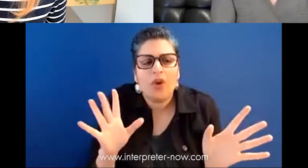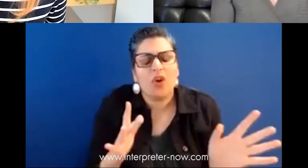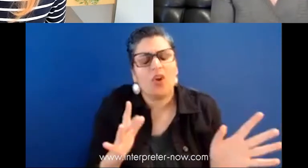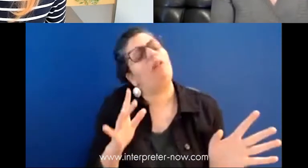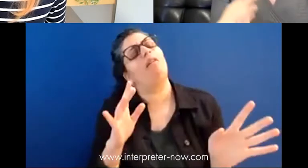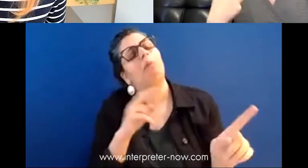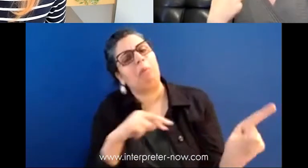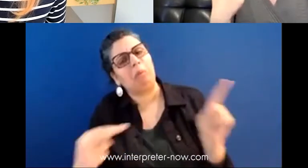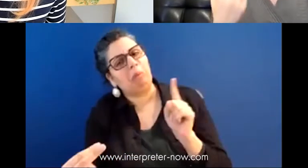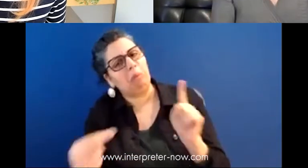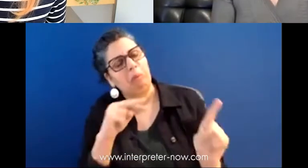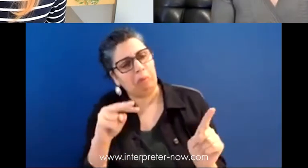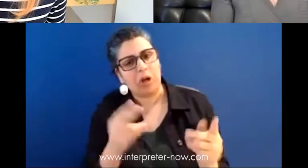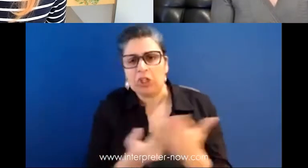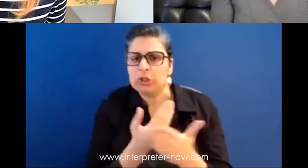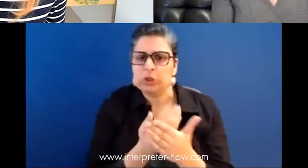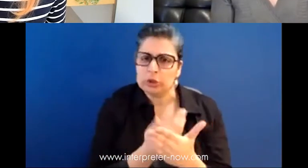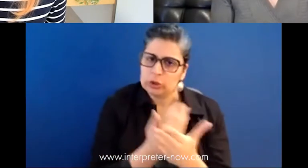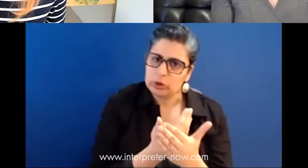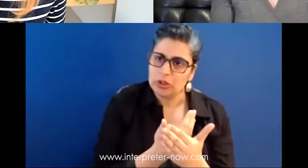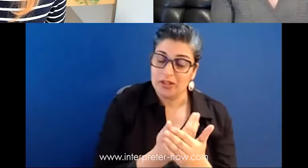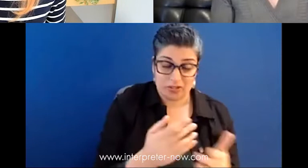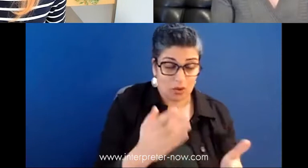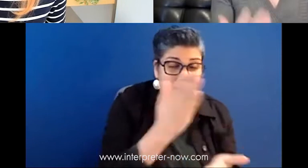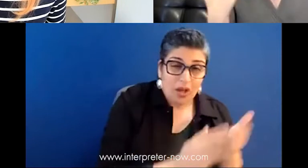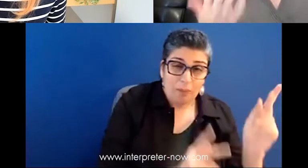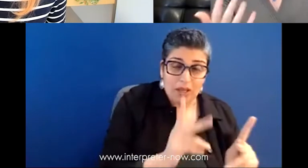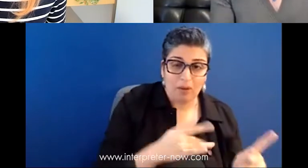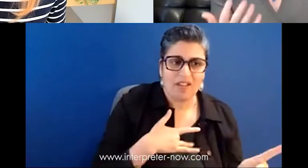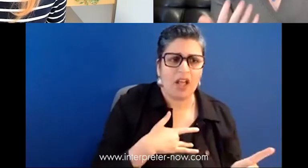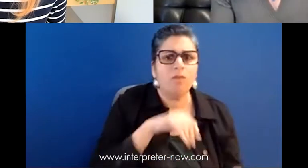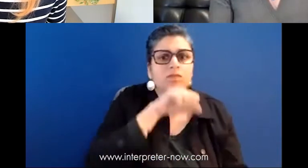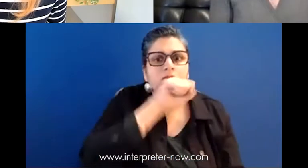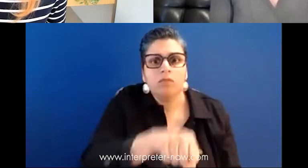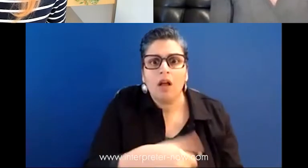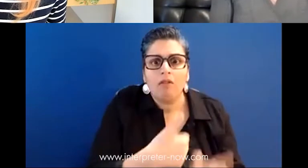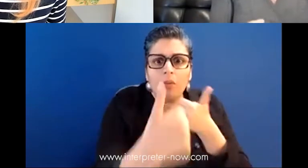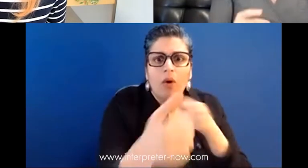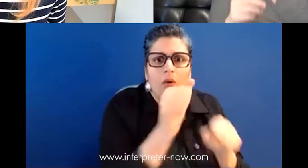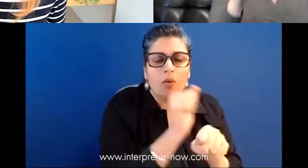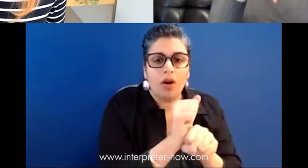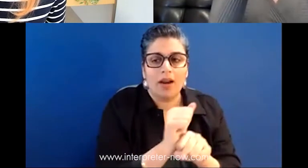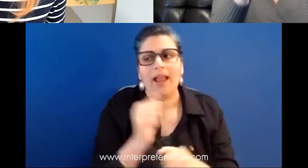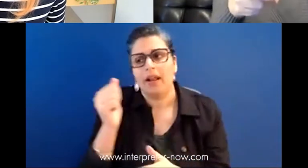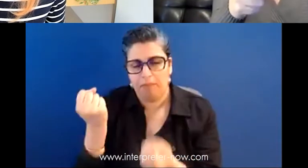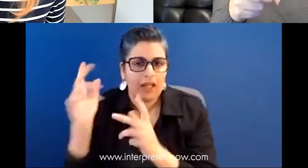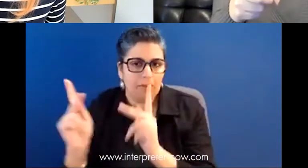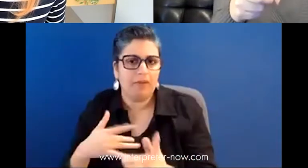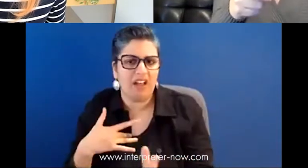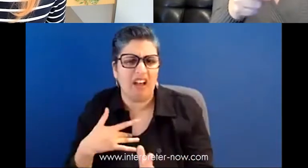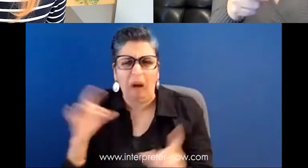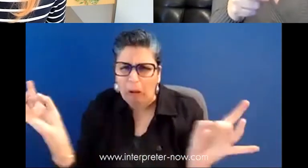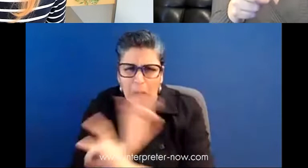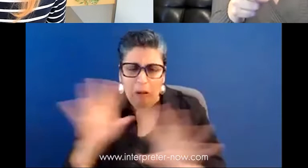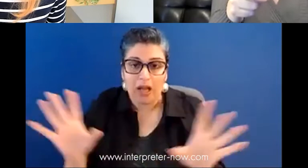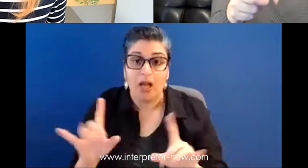love remote work, but initially it was seen as pretty terrible, but it had a truly special thing for us. All of our